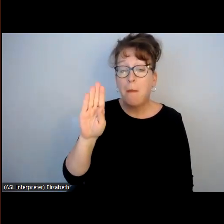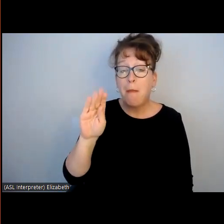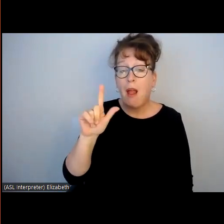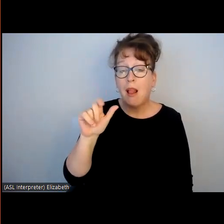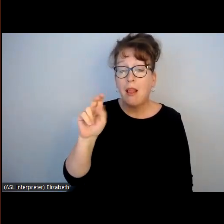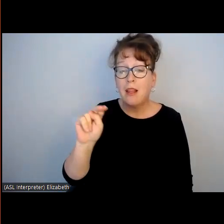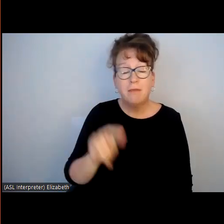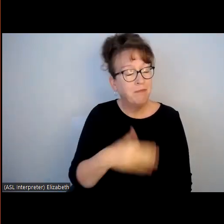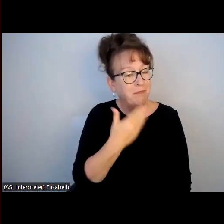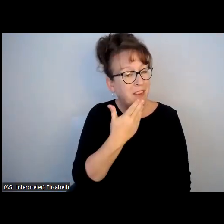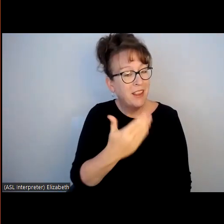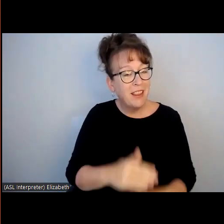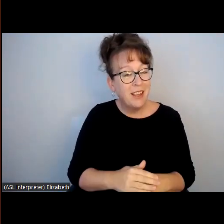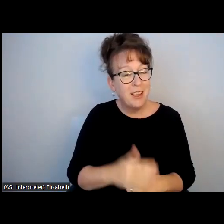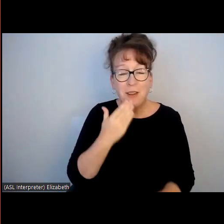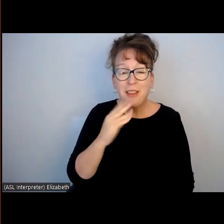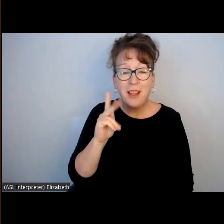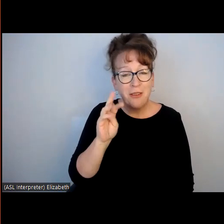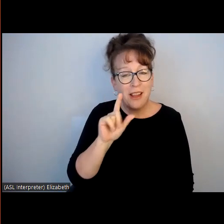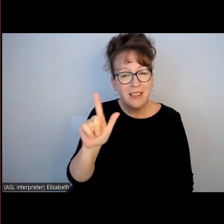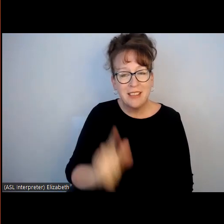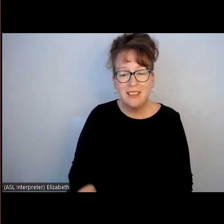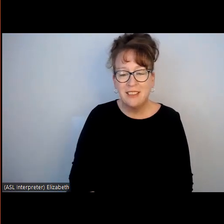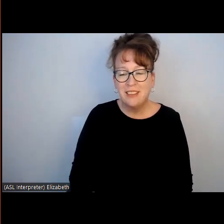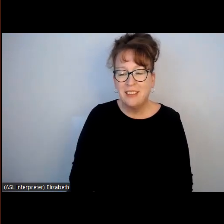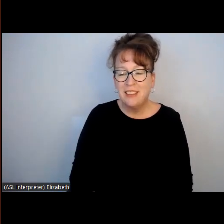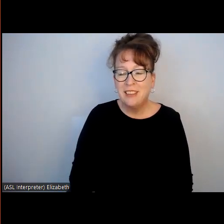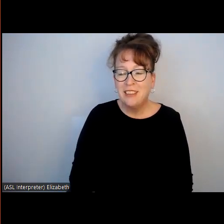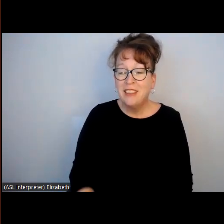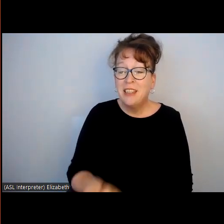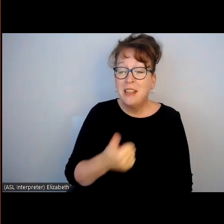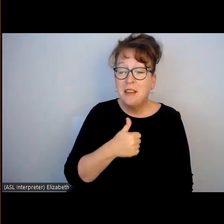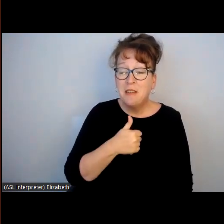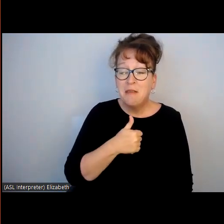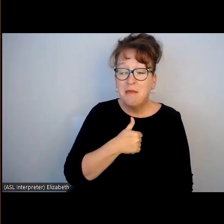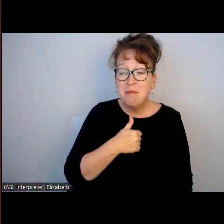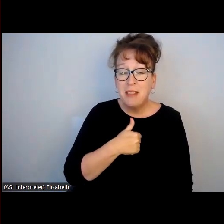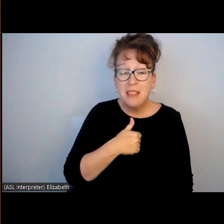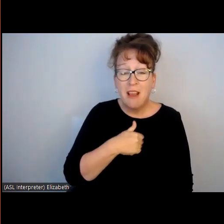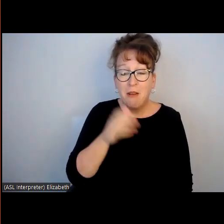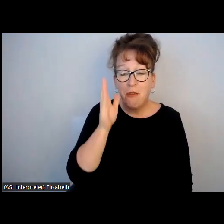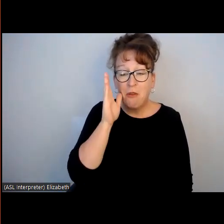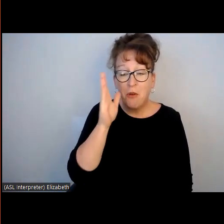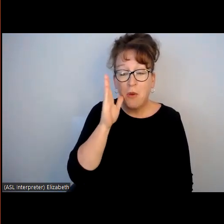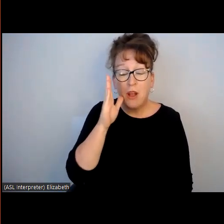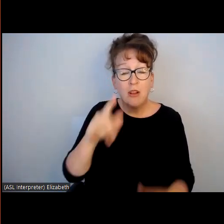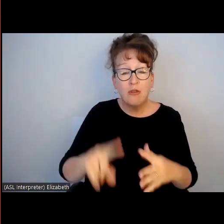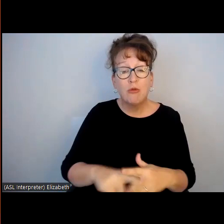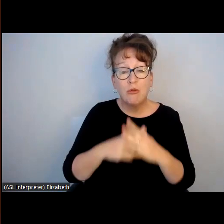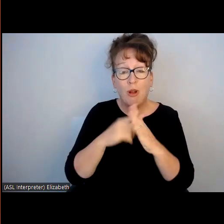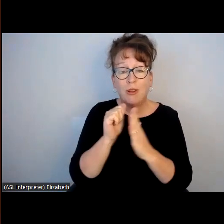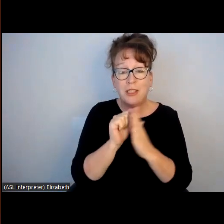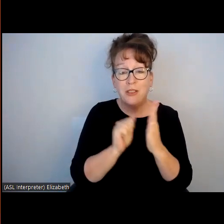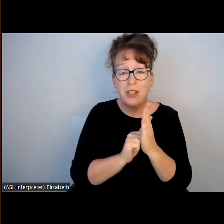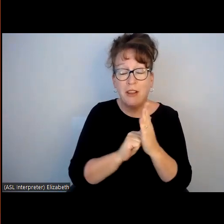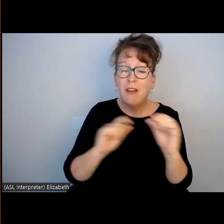Thank you. Thanks, Kessel. So I am going to move ahead. First, I just want to